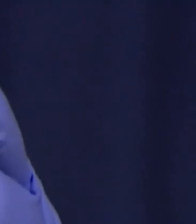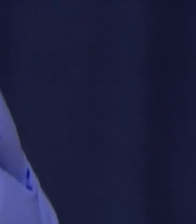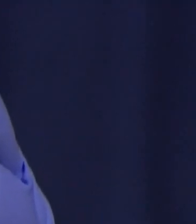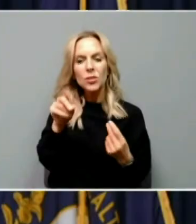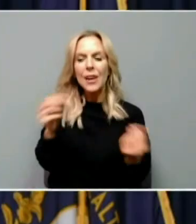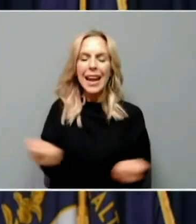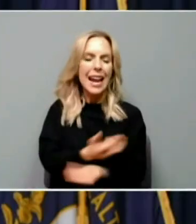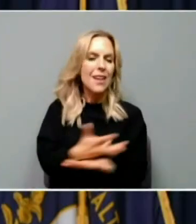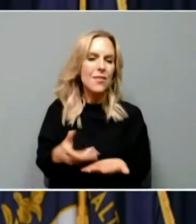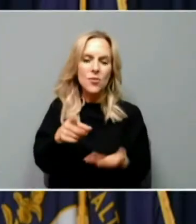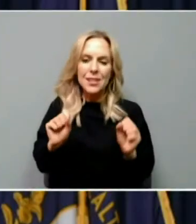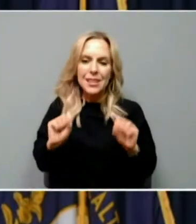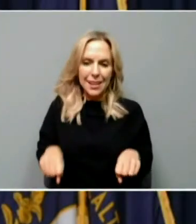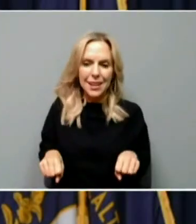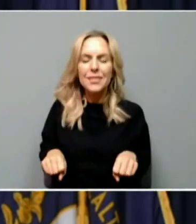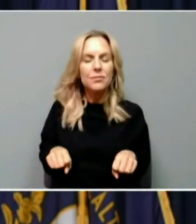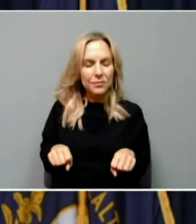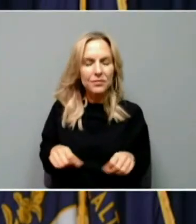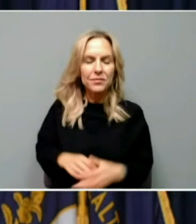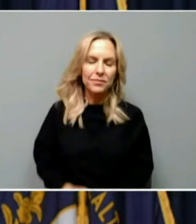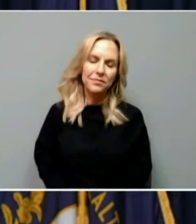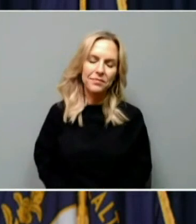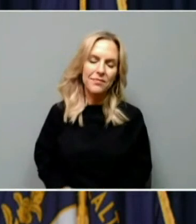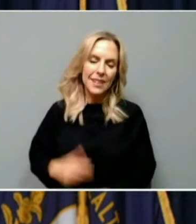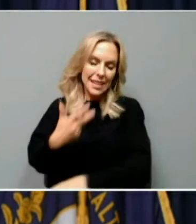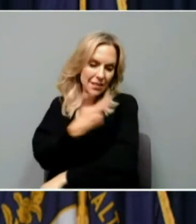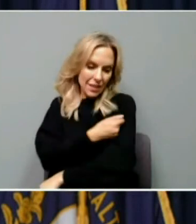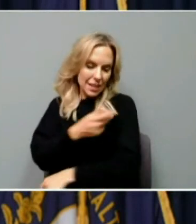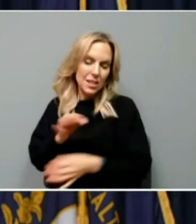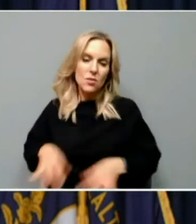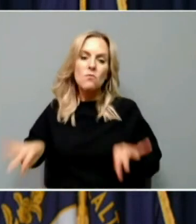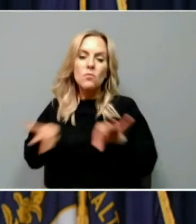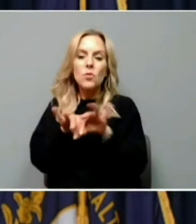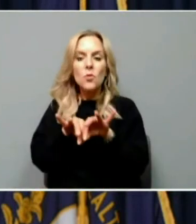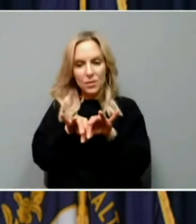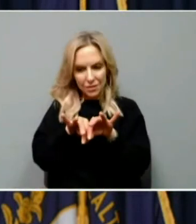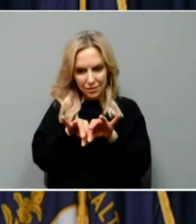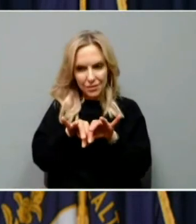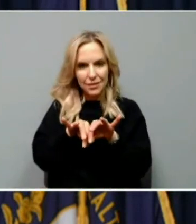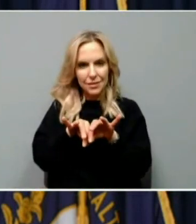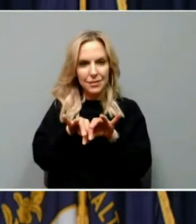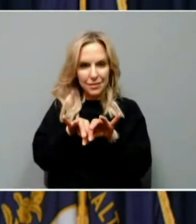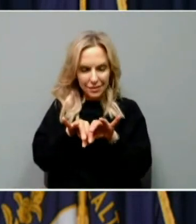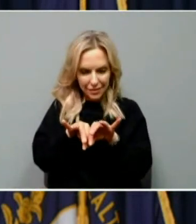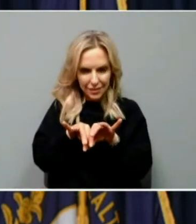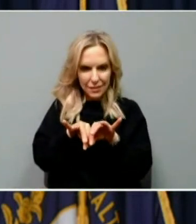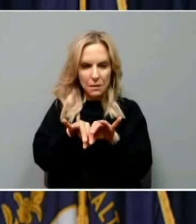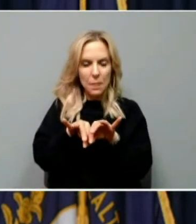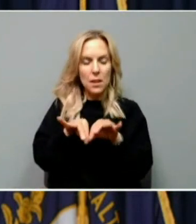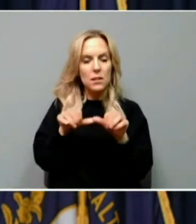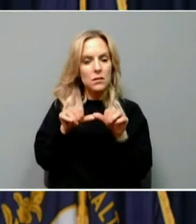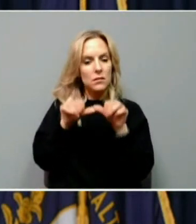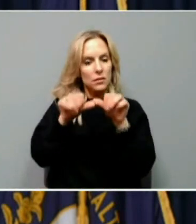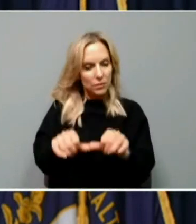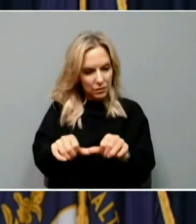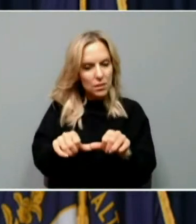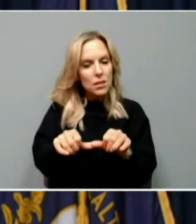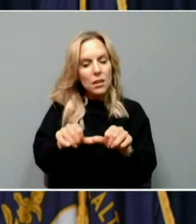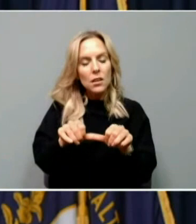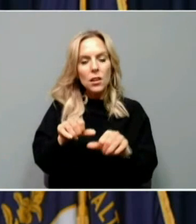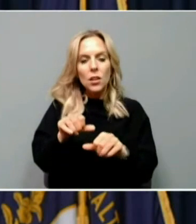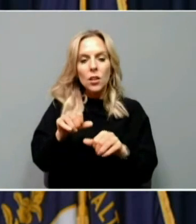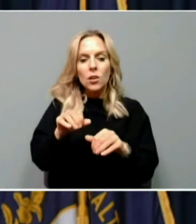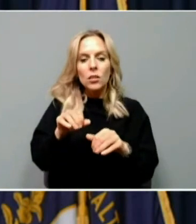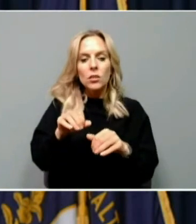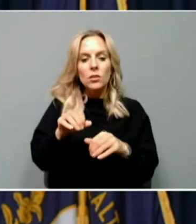people. So, getting vaccinated is important. Staying vaccinated, meaning having high